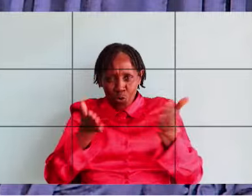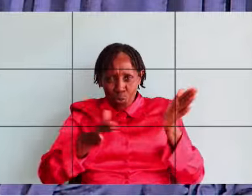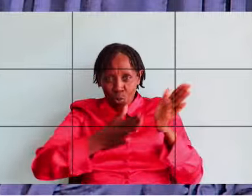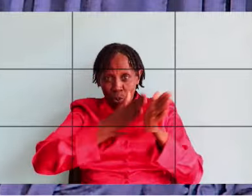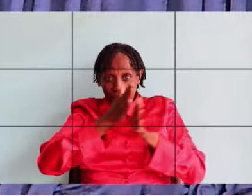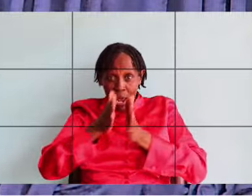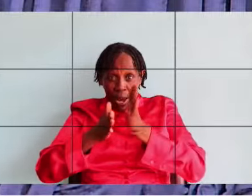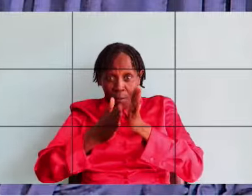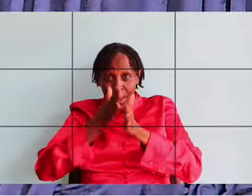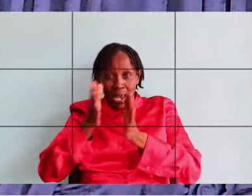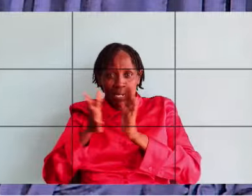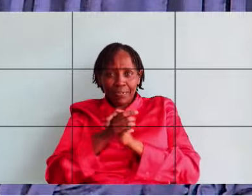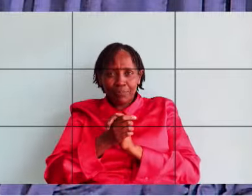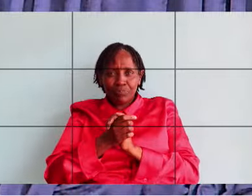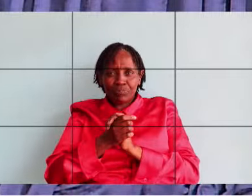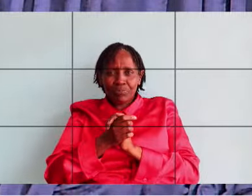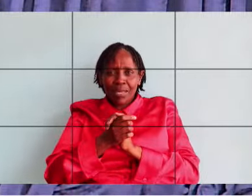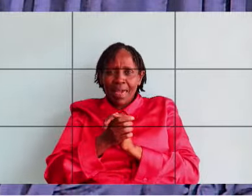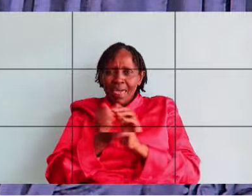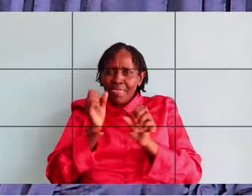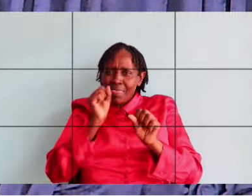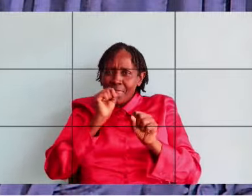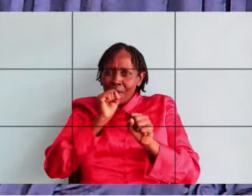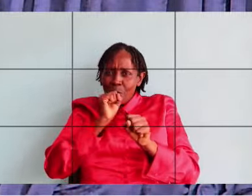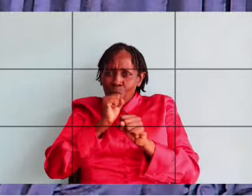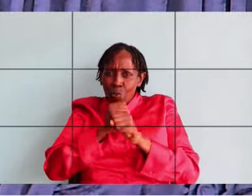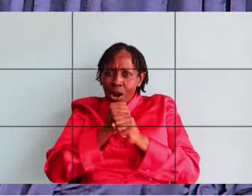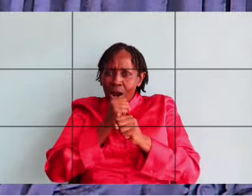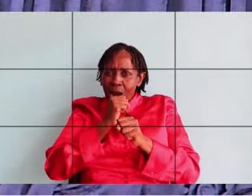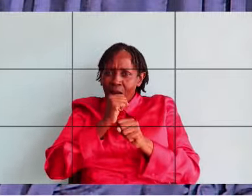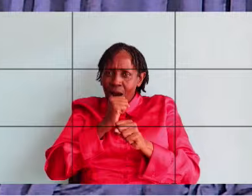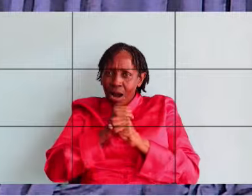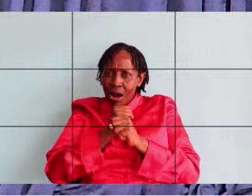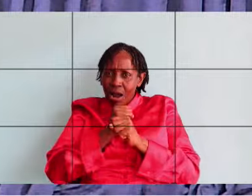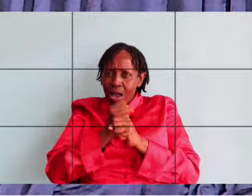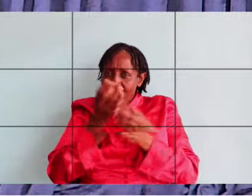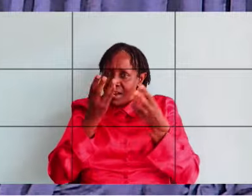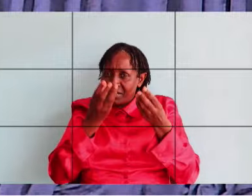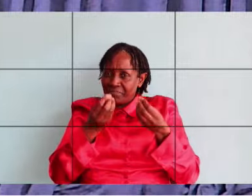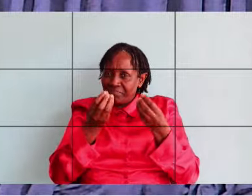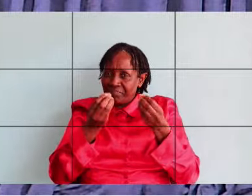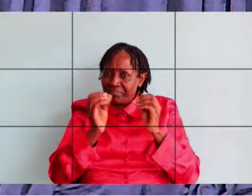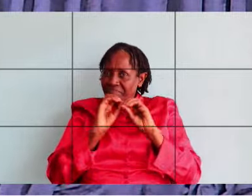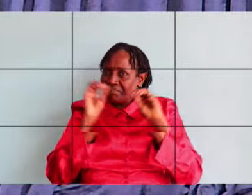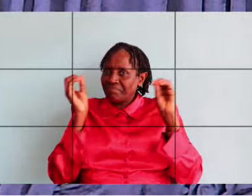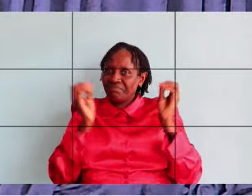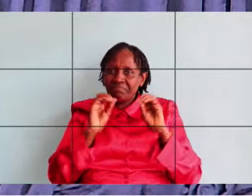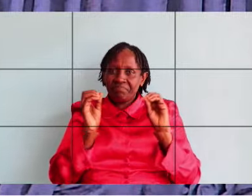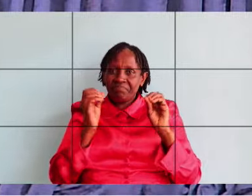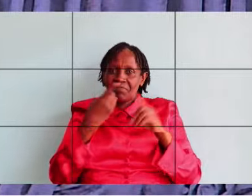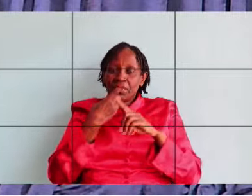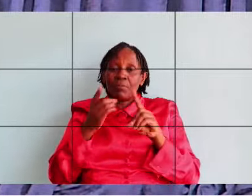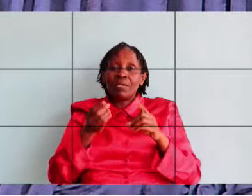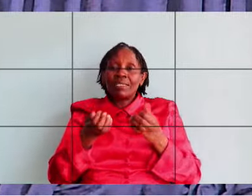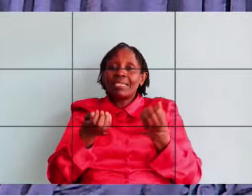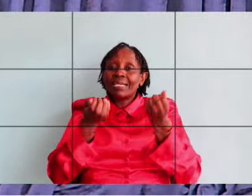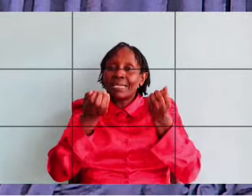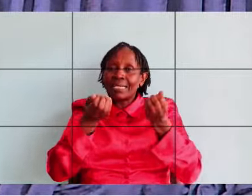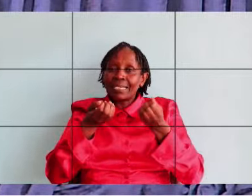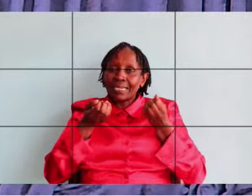for it? Because the task that is ahead is not an easy task, and it needs a prepared people. Then he tells